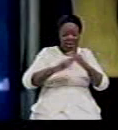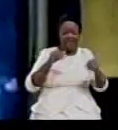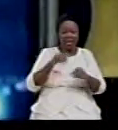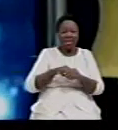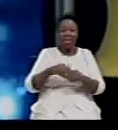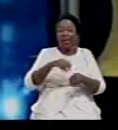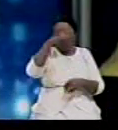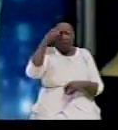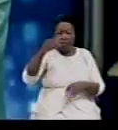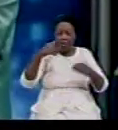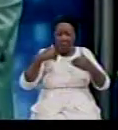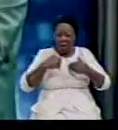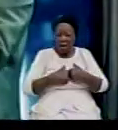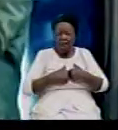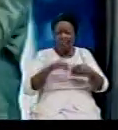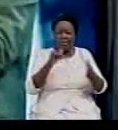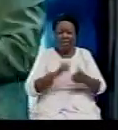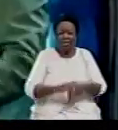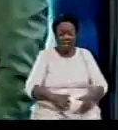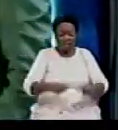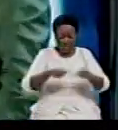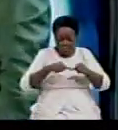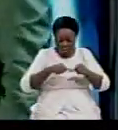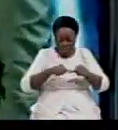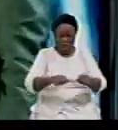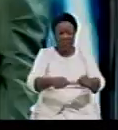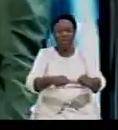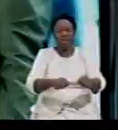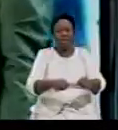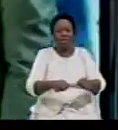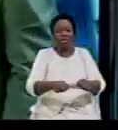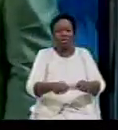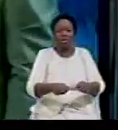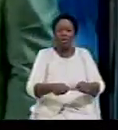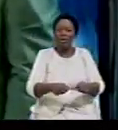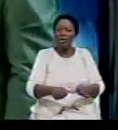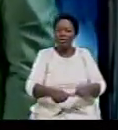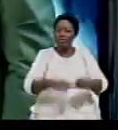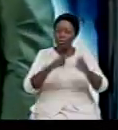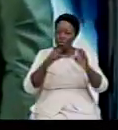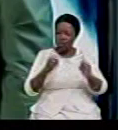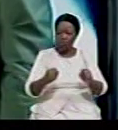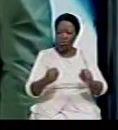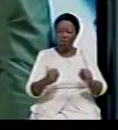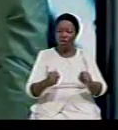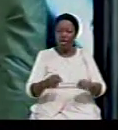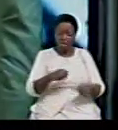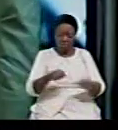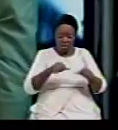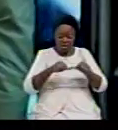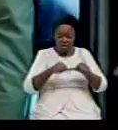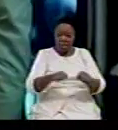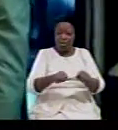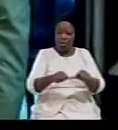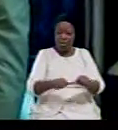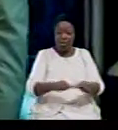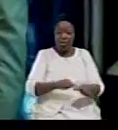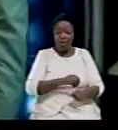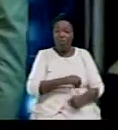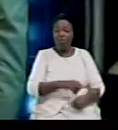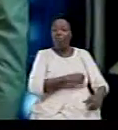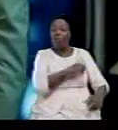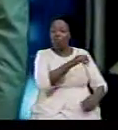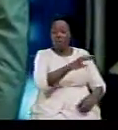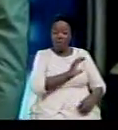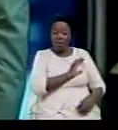you have steadfast fortitude. What's fortitude? Courage. The mind that will not